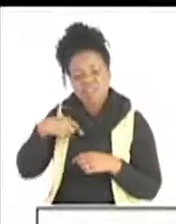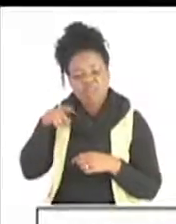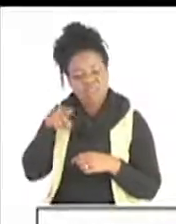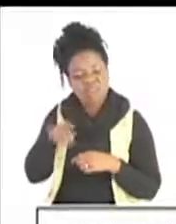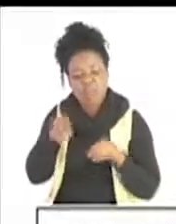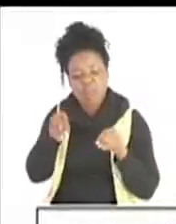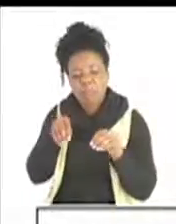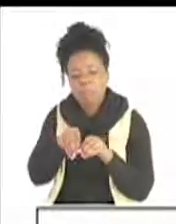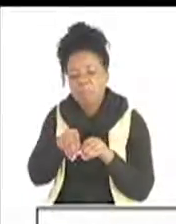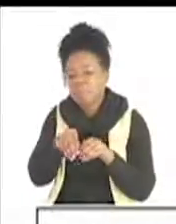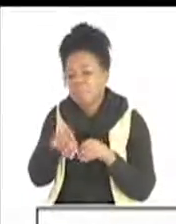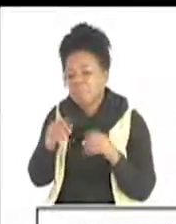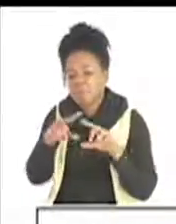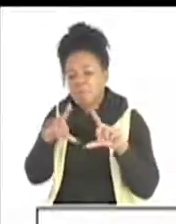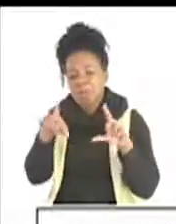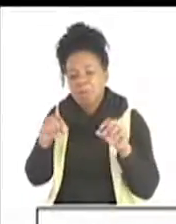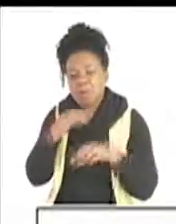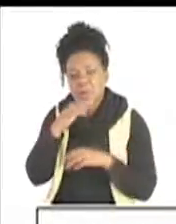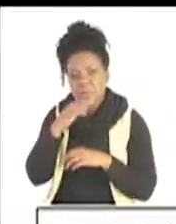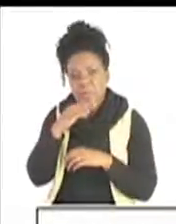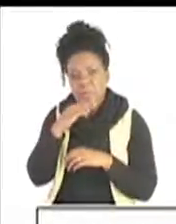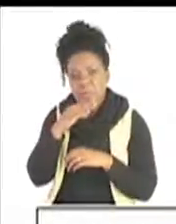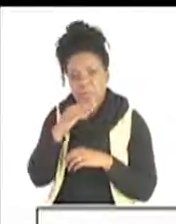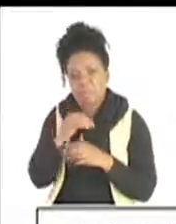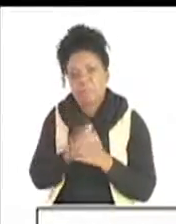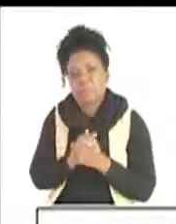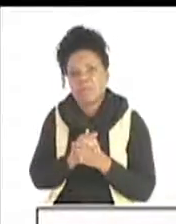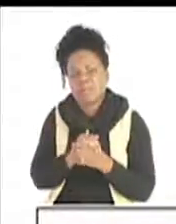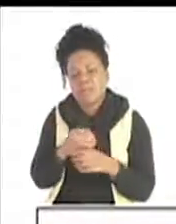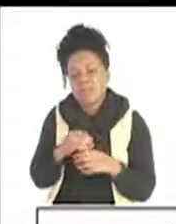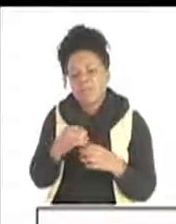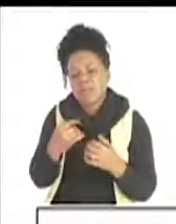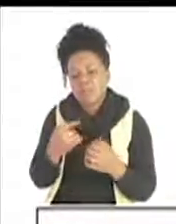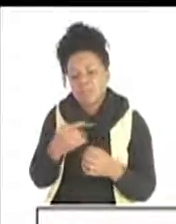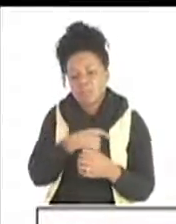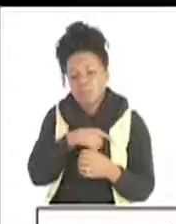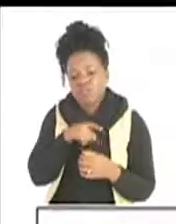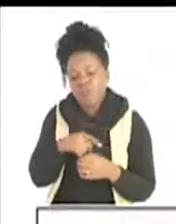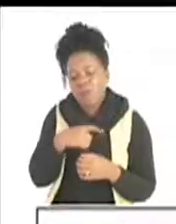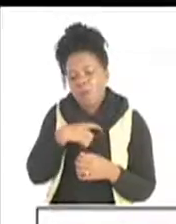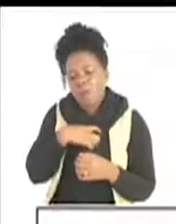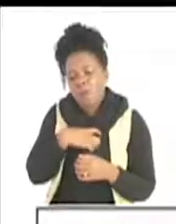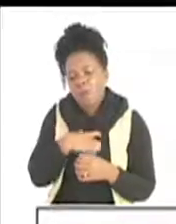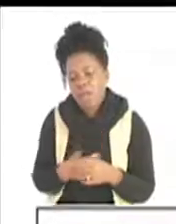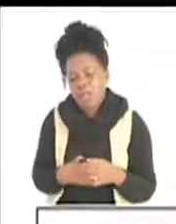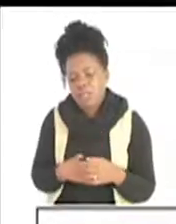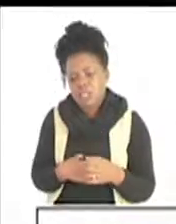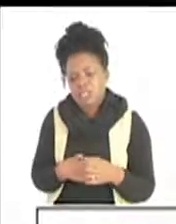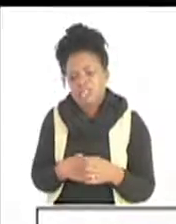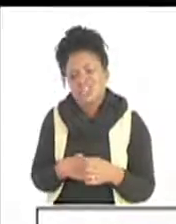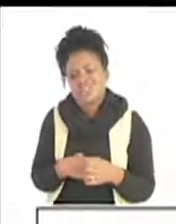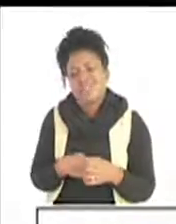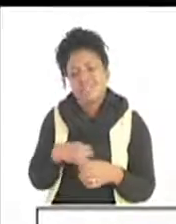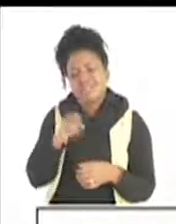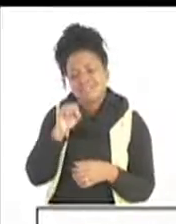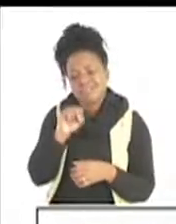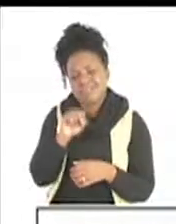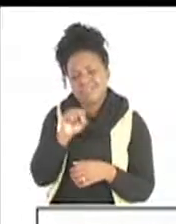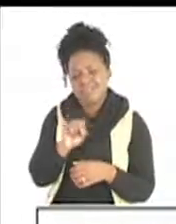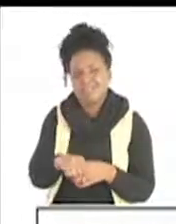herself. We are going to stop there. Let us give Chanel a round of applause.